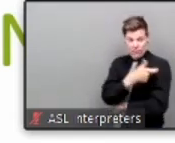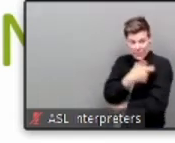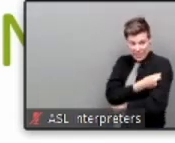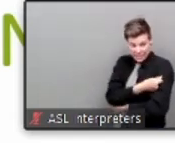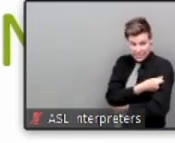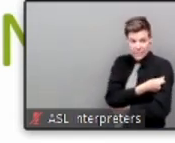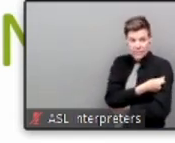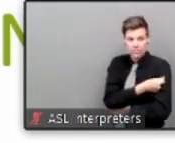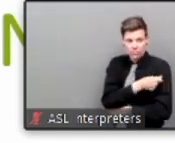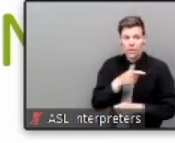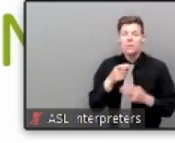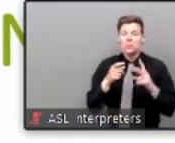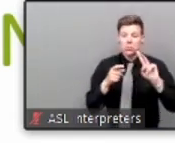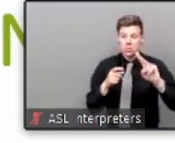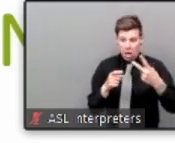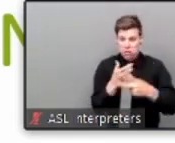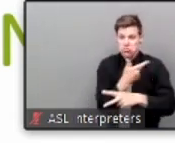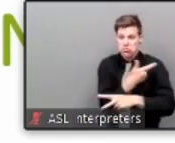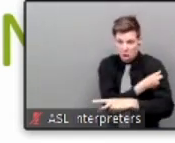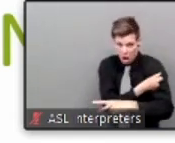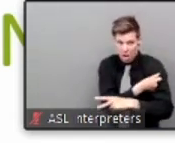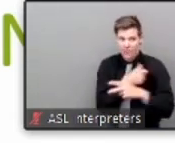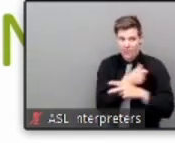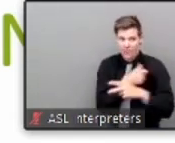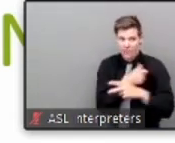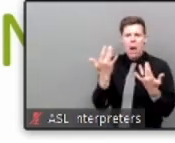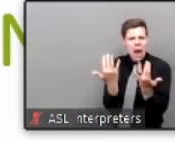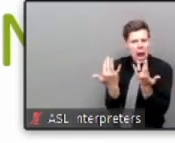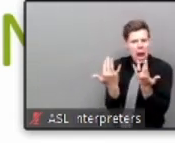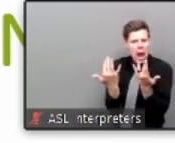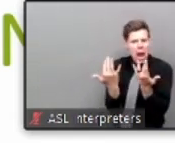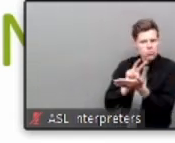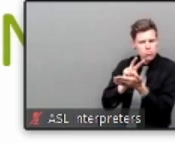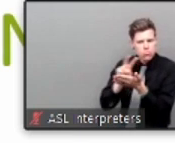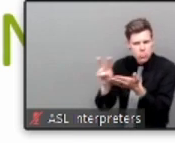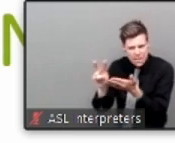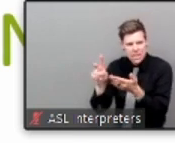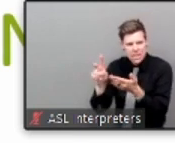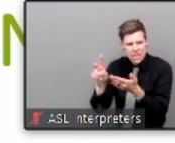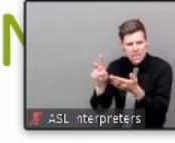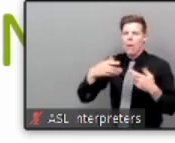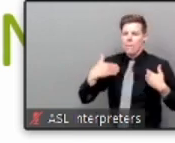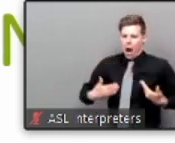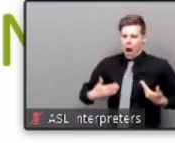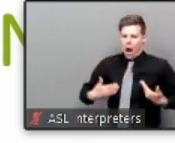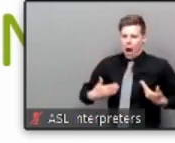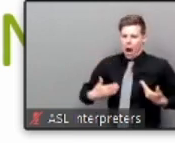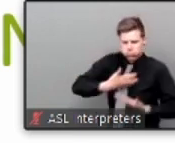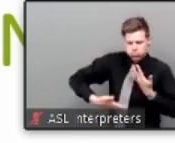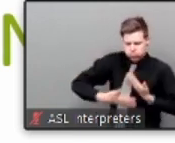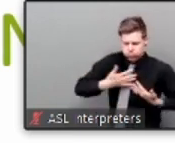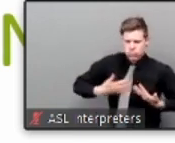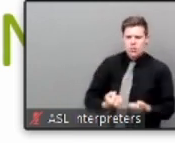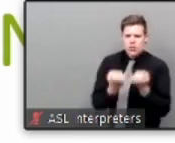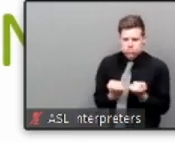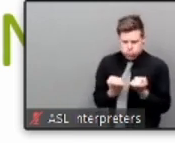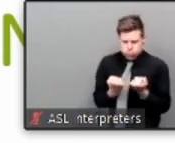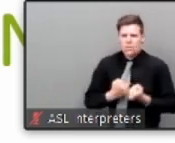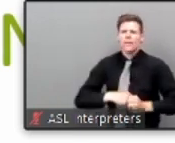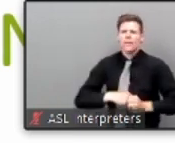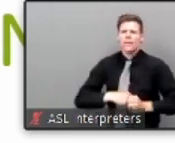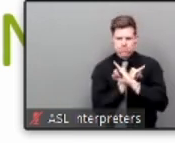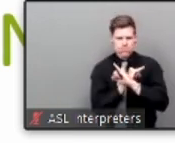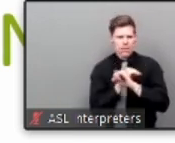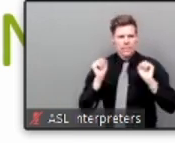or after a single dose of Johnson & Johnson. I hear tell that some places in the state will start distributing Johnson & Johnson in